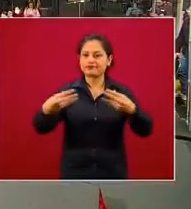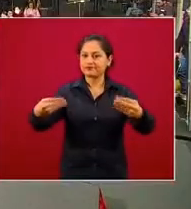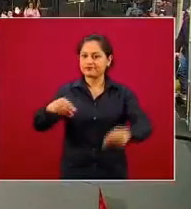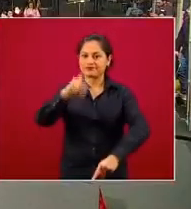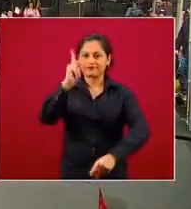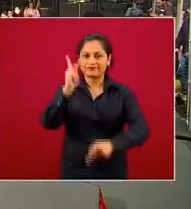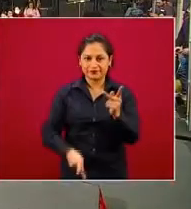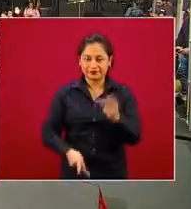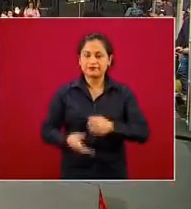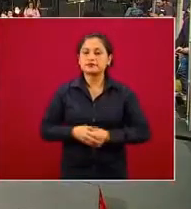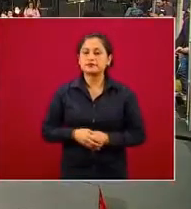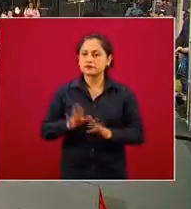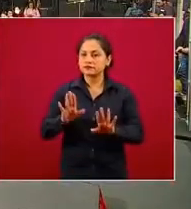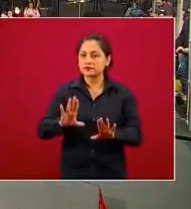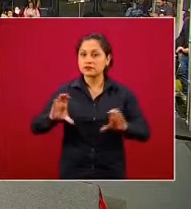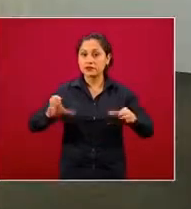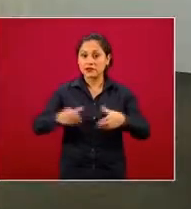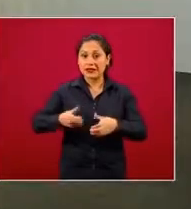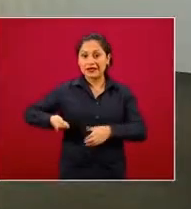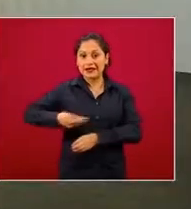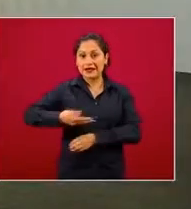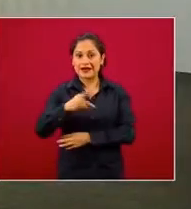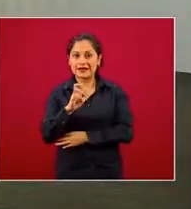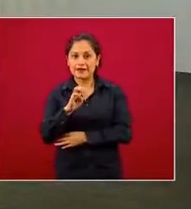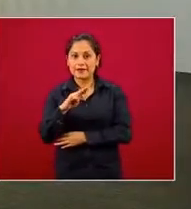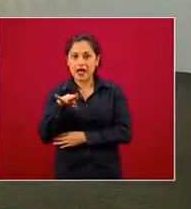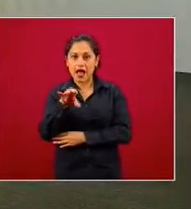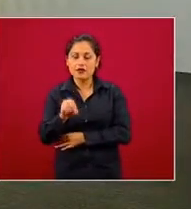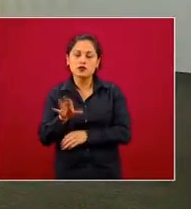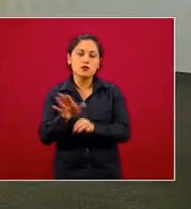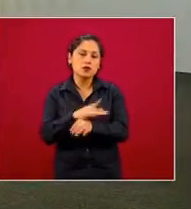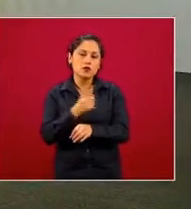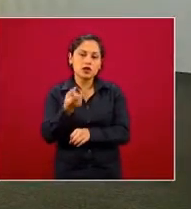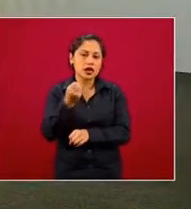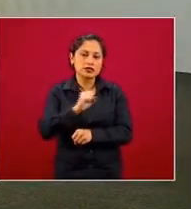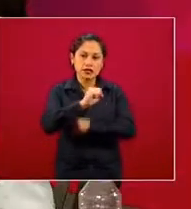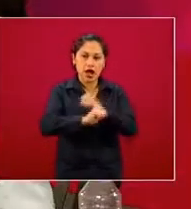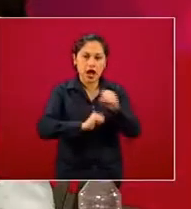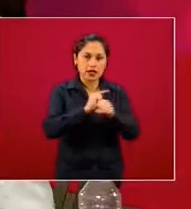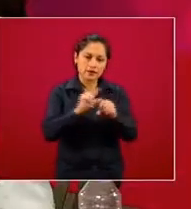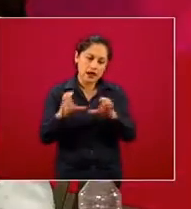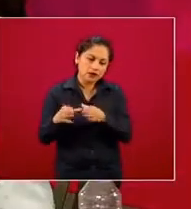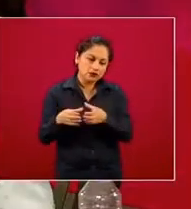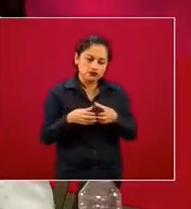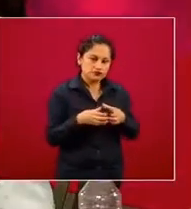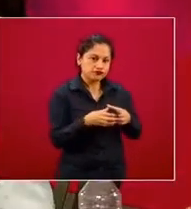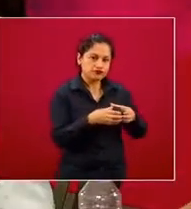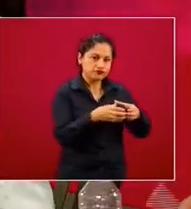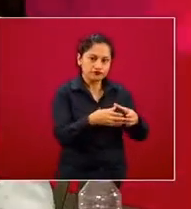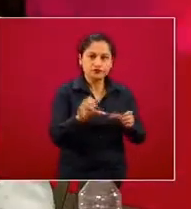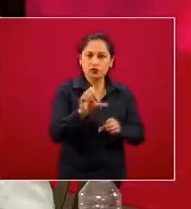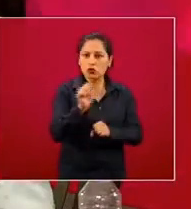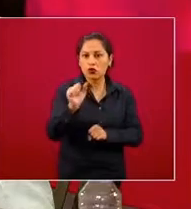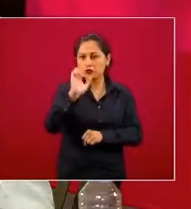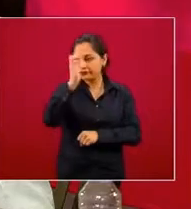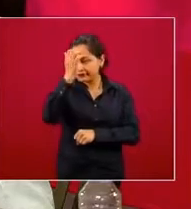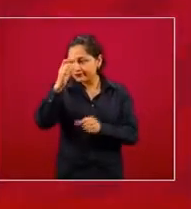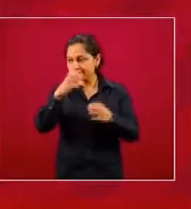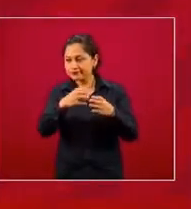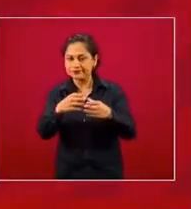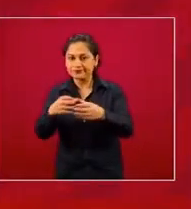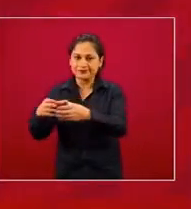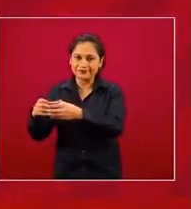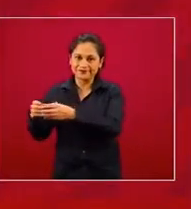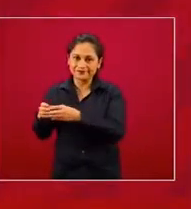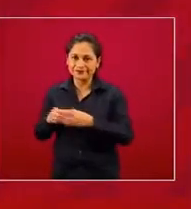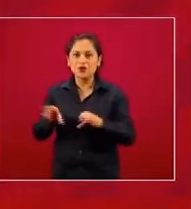Or, like penguins who protect themselves from adversity by grouping themselves together and creating a protective